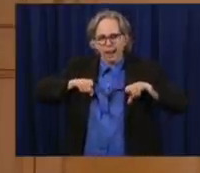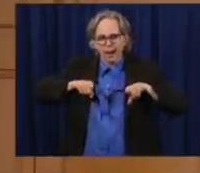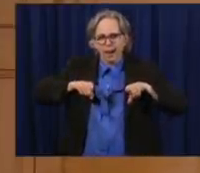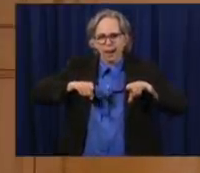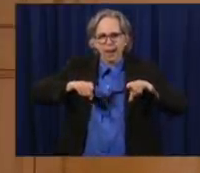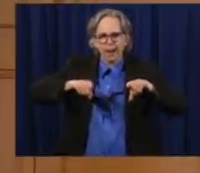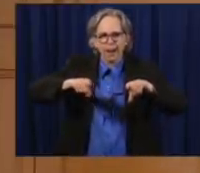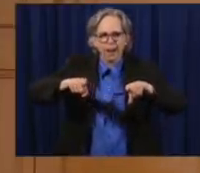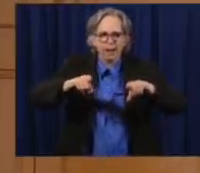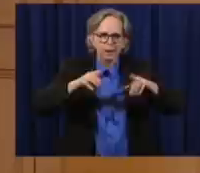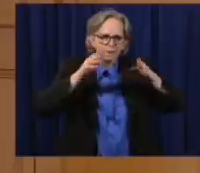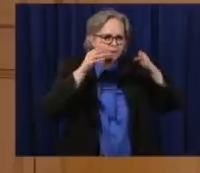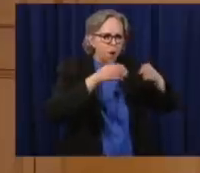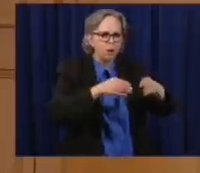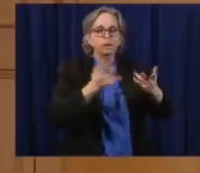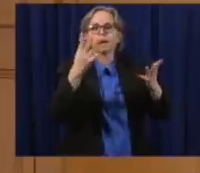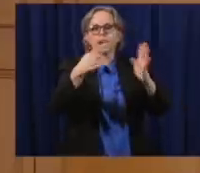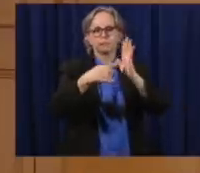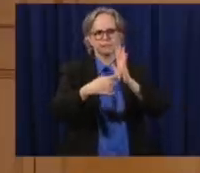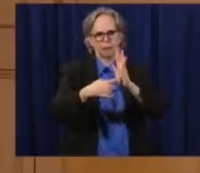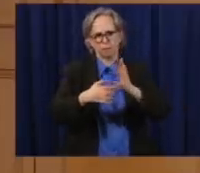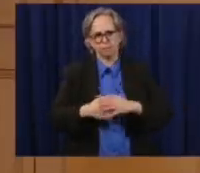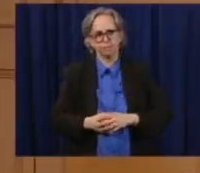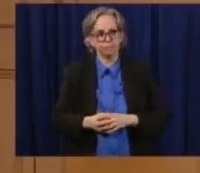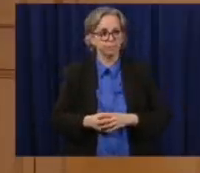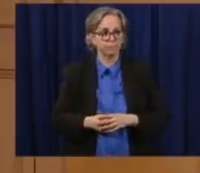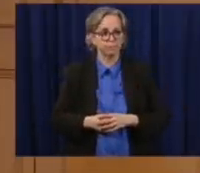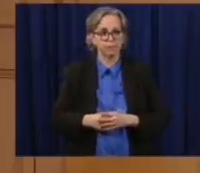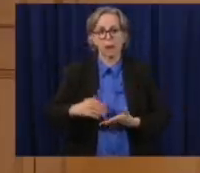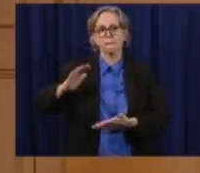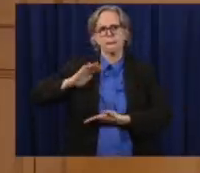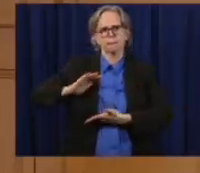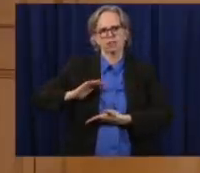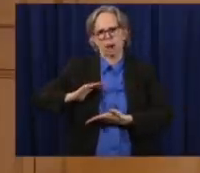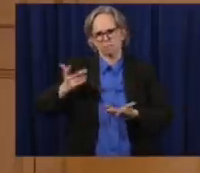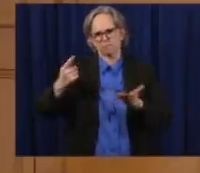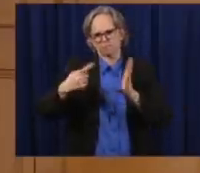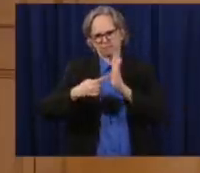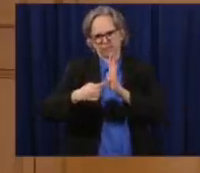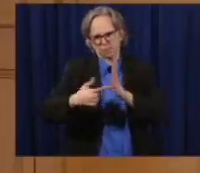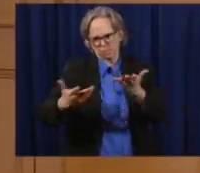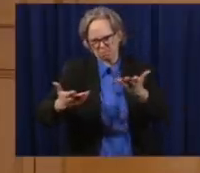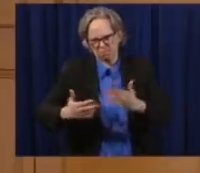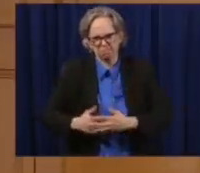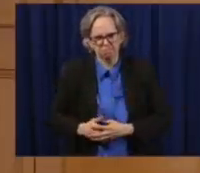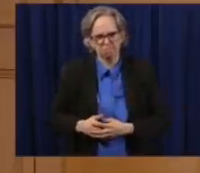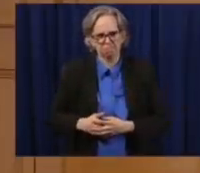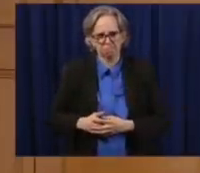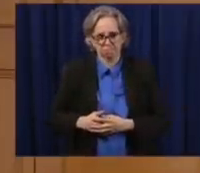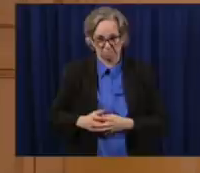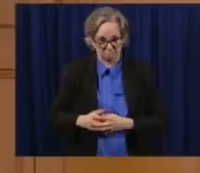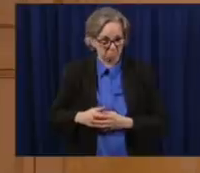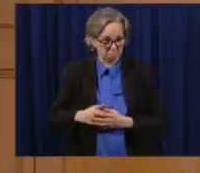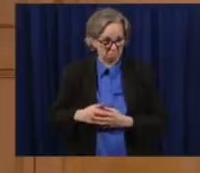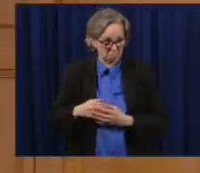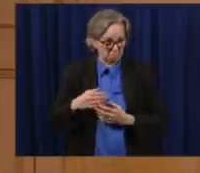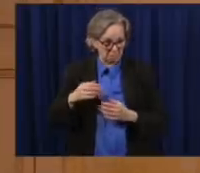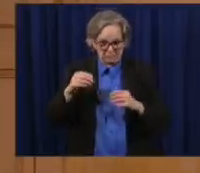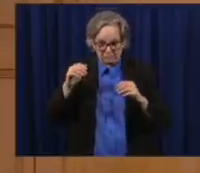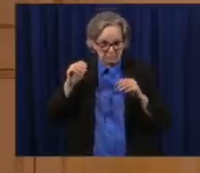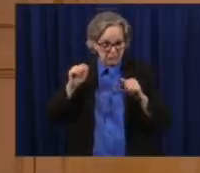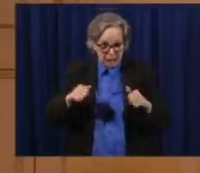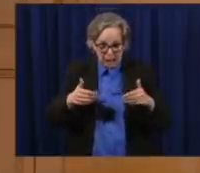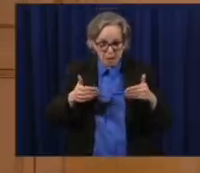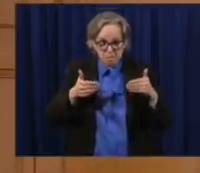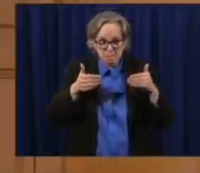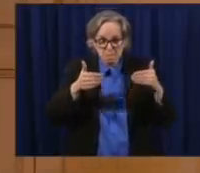mammogram? I'm going to use that as an example. Are there anything we could do that would allow us to do maybe some preventive health care that doesn't use